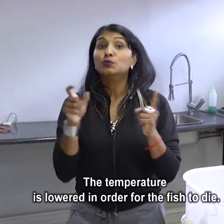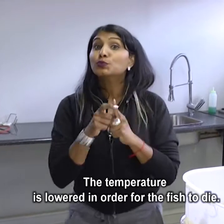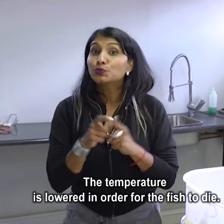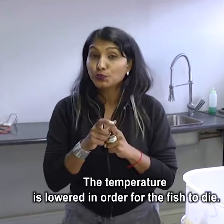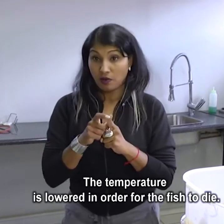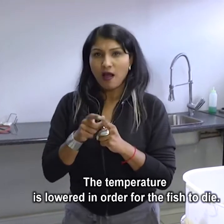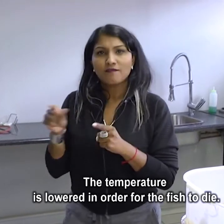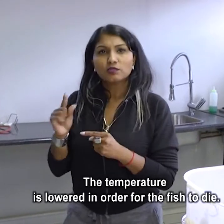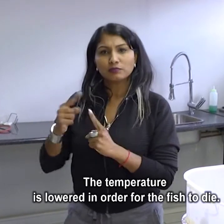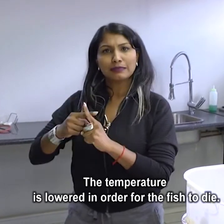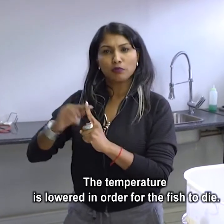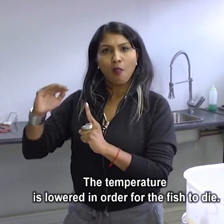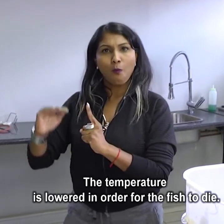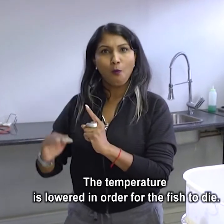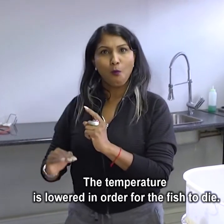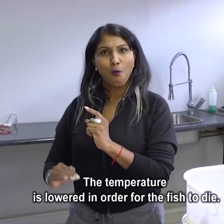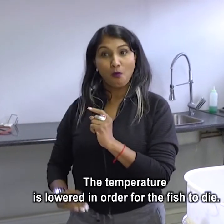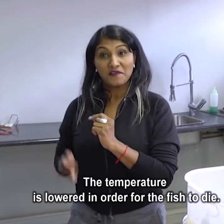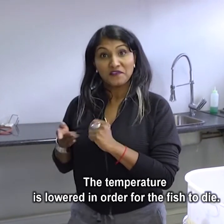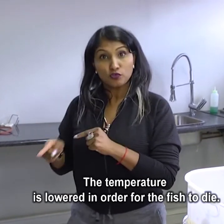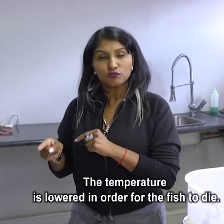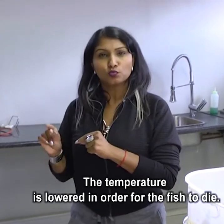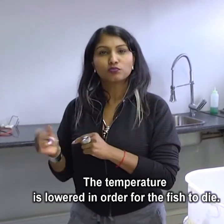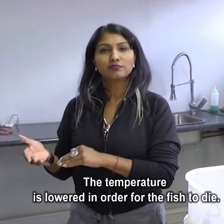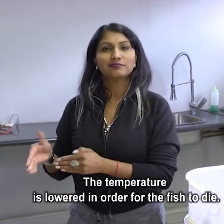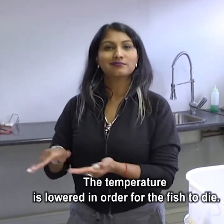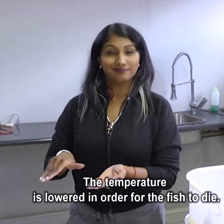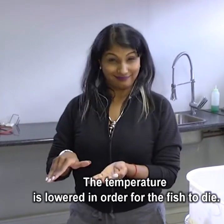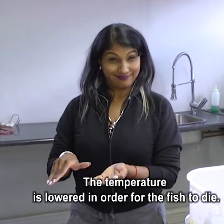The temperature is lowered in order for the fish to die.